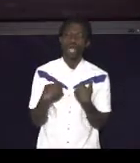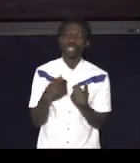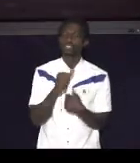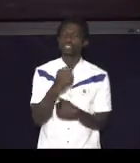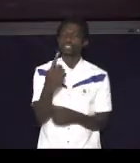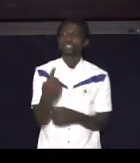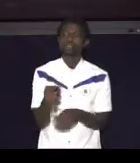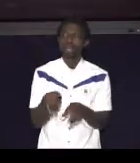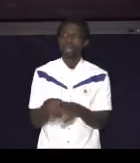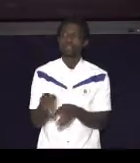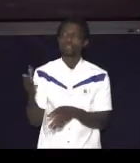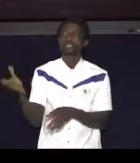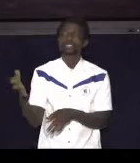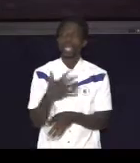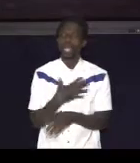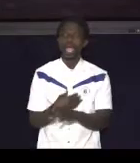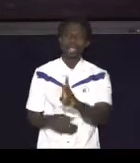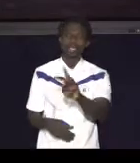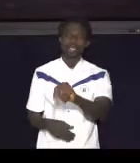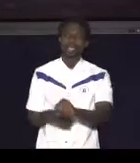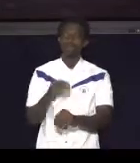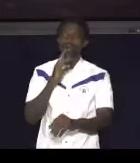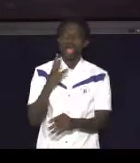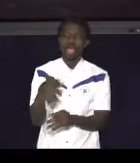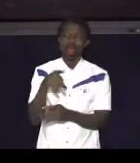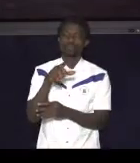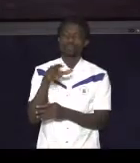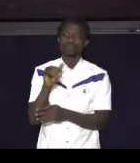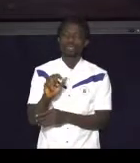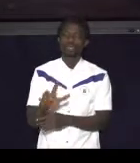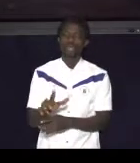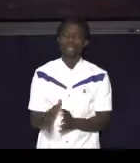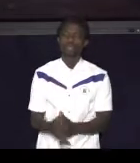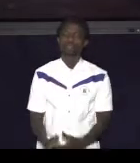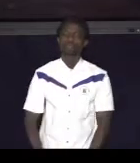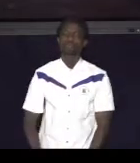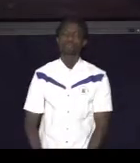singular, but there and them are plural.